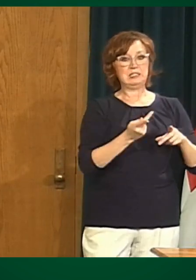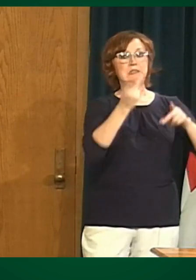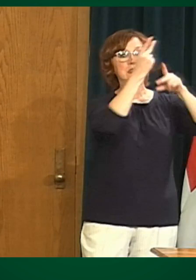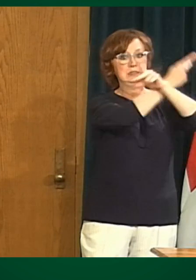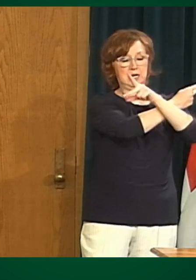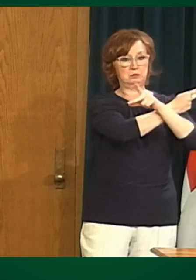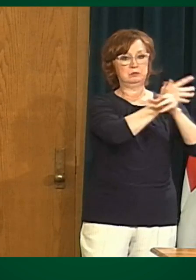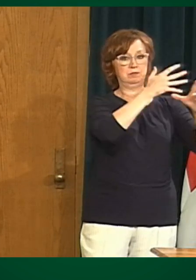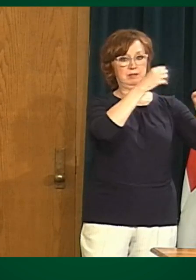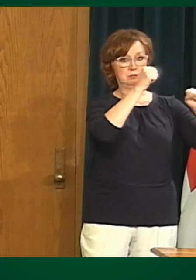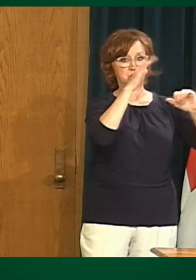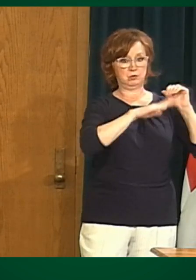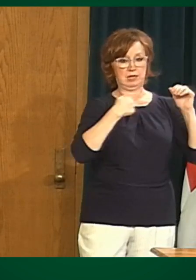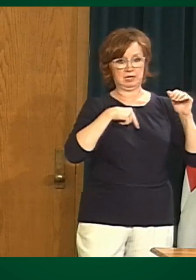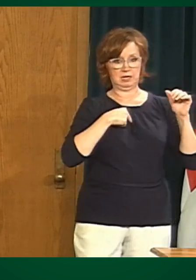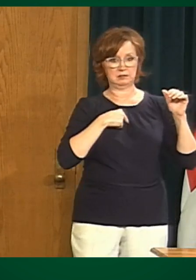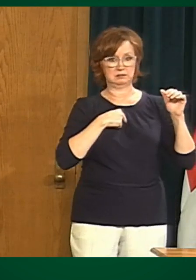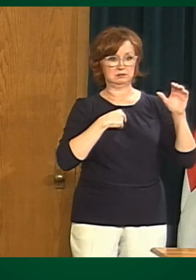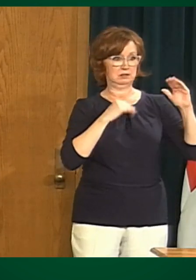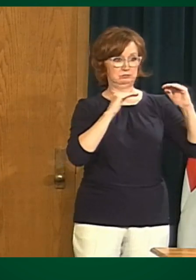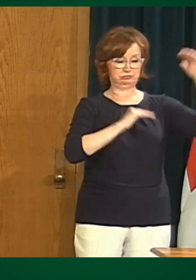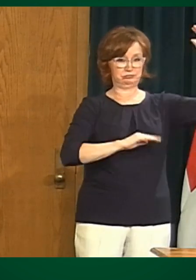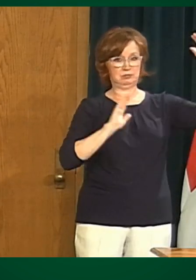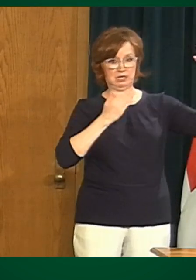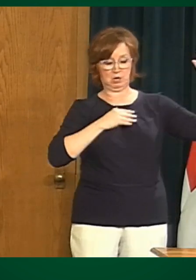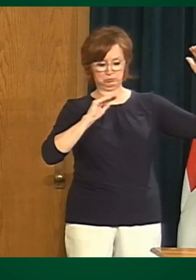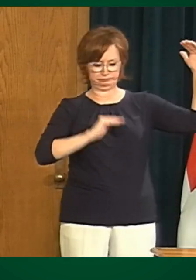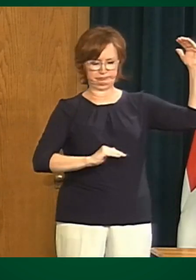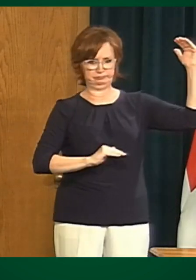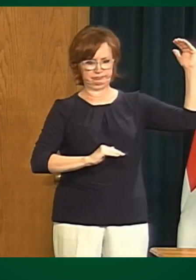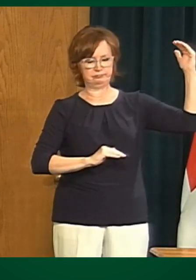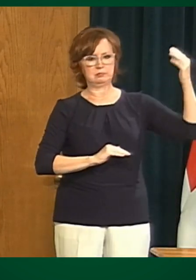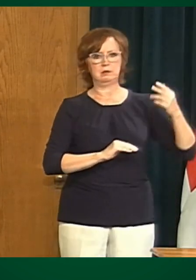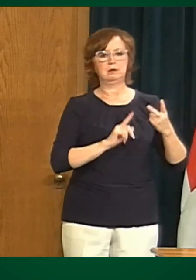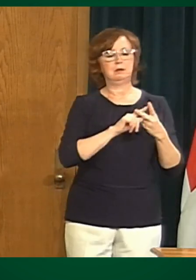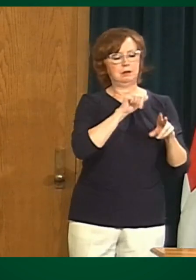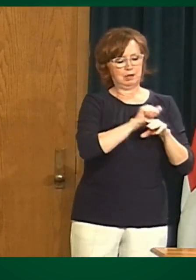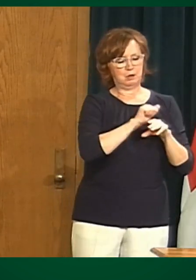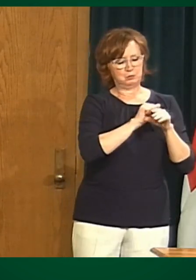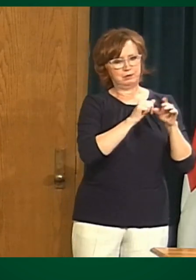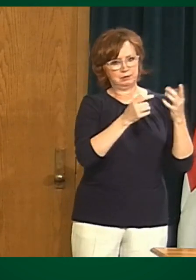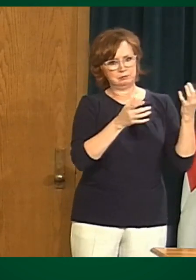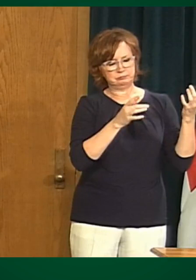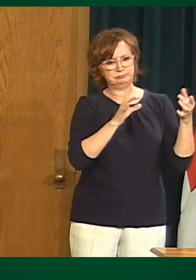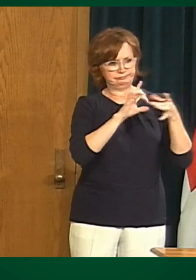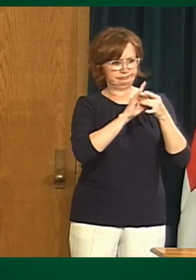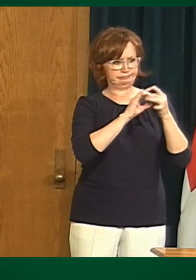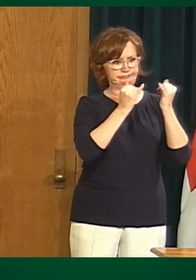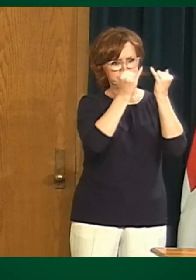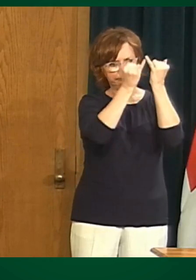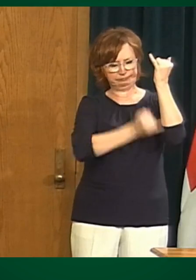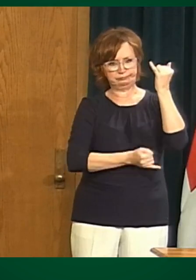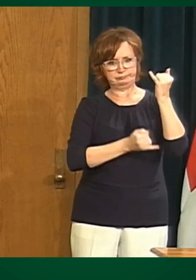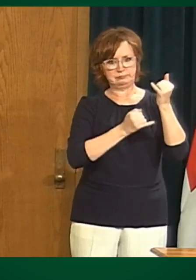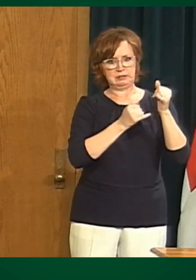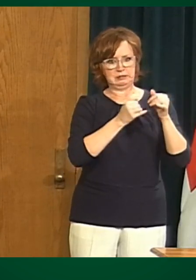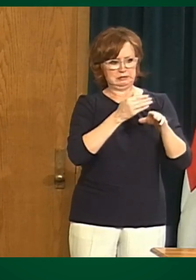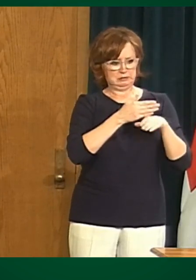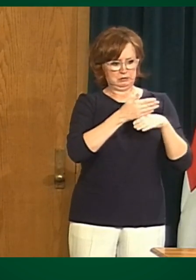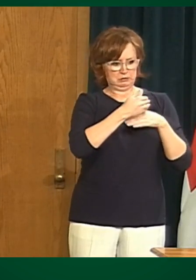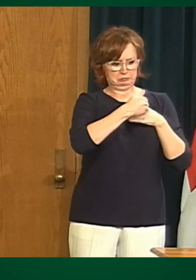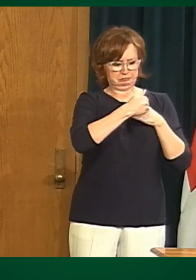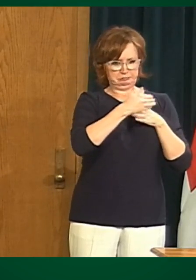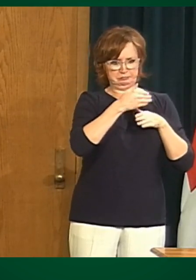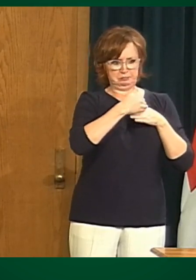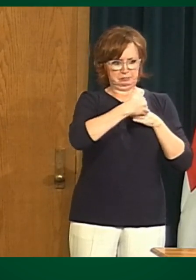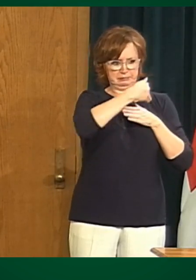and given the close proximity of the province, particularly as it's interconnected socially and otherwise, with the long weekend coming,